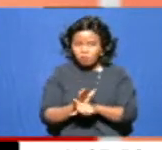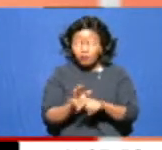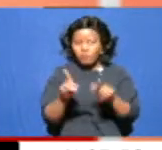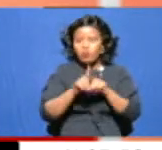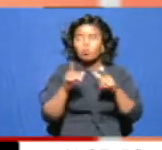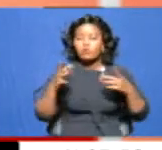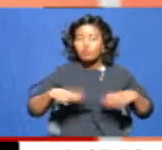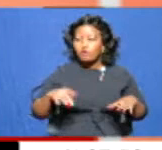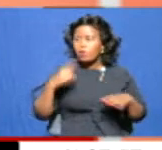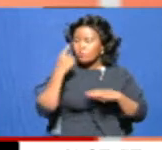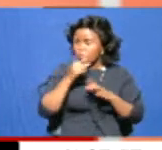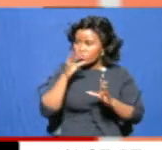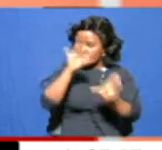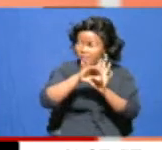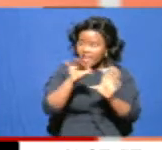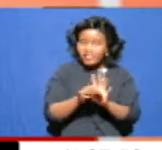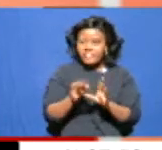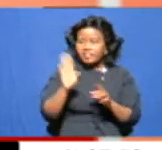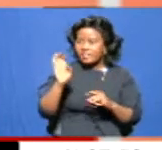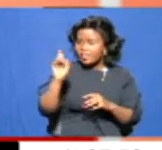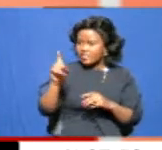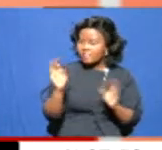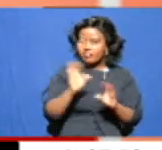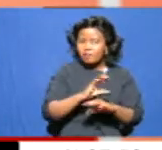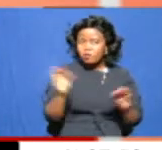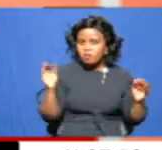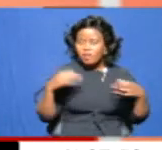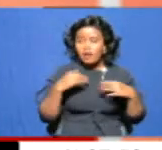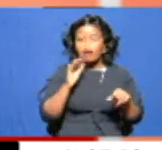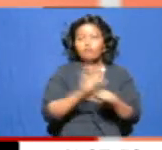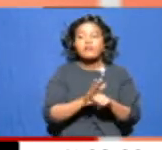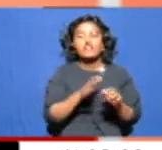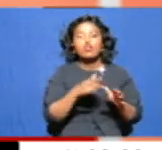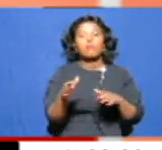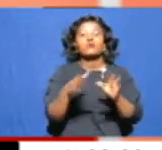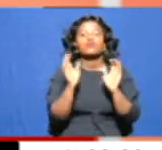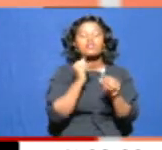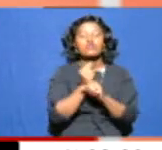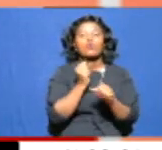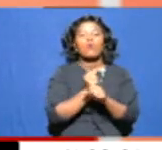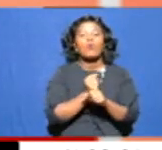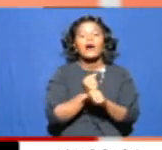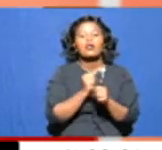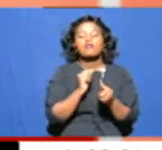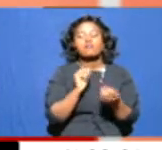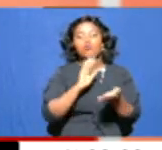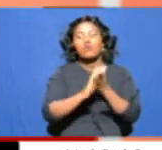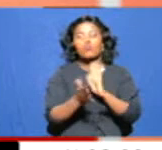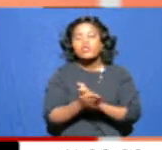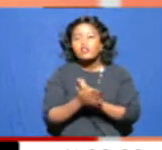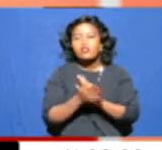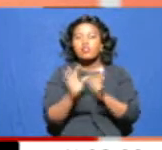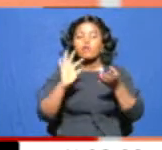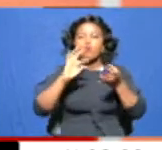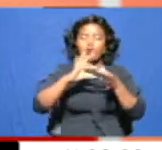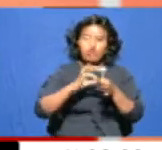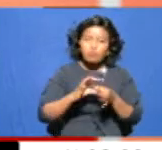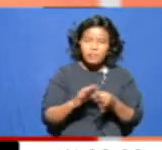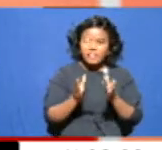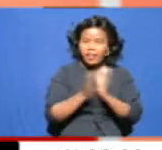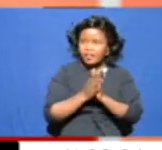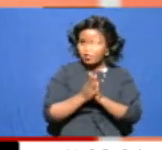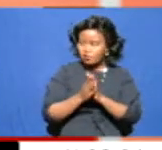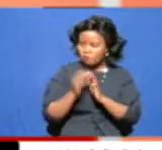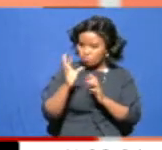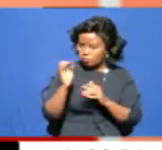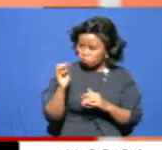executive, there are very many opportunities in which they can be able to serve within the Olympic and Commonwealth movement. Mm-hmm. And that's what we are